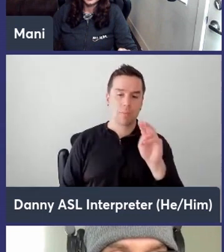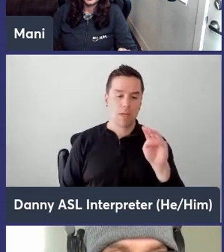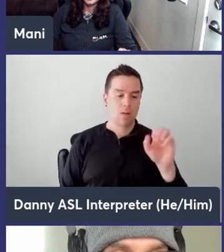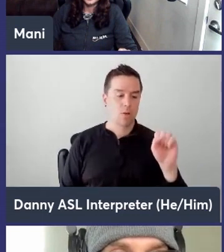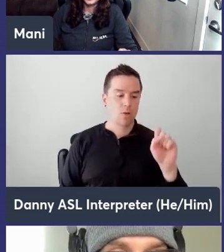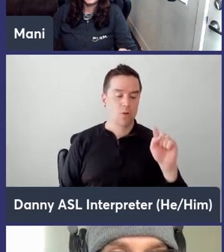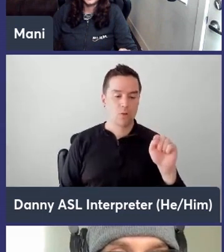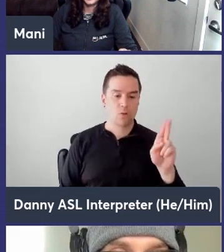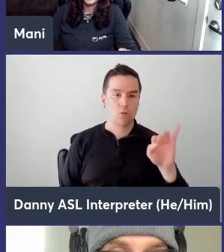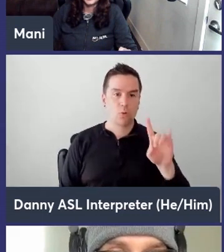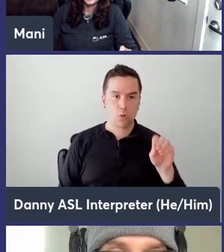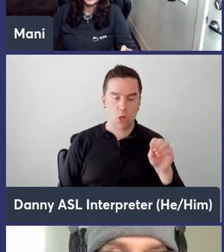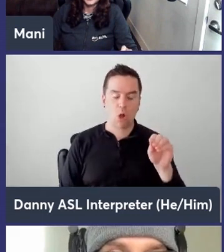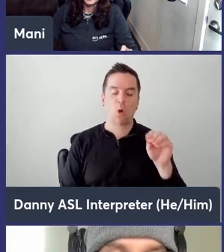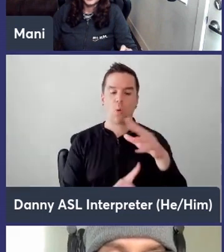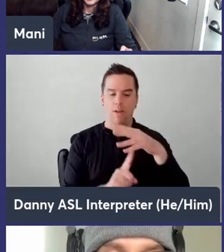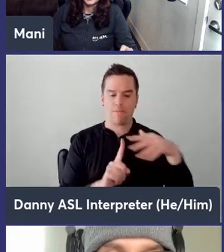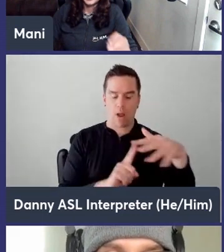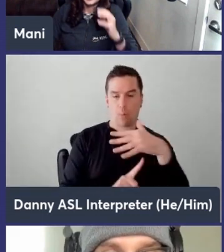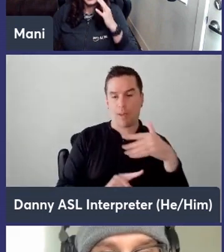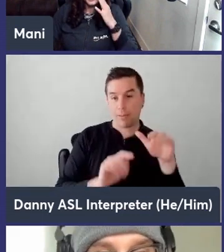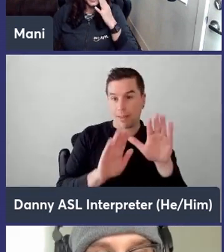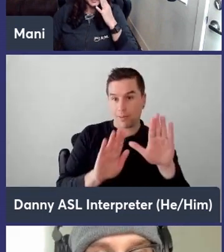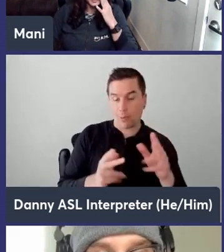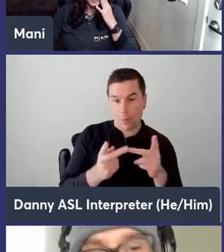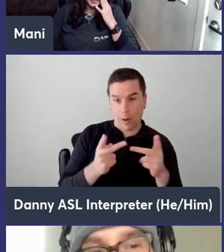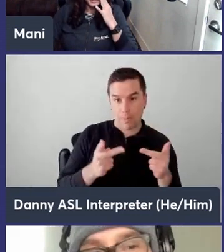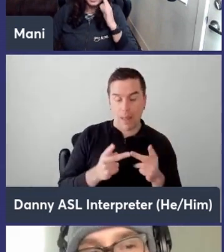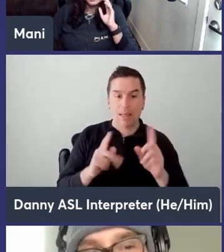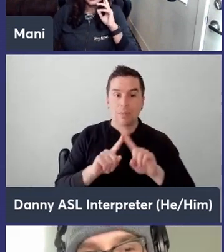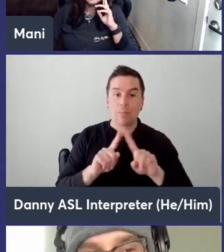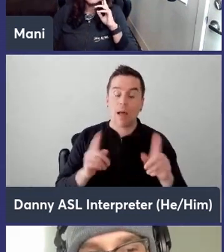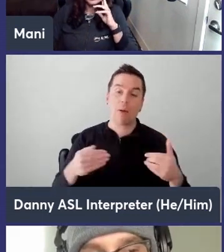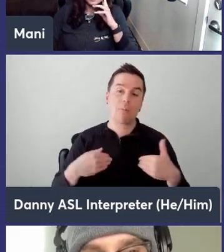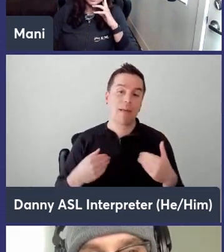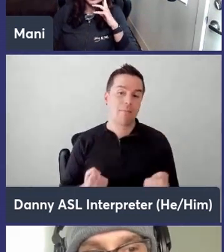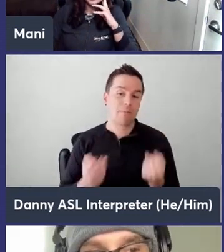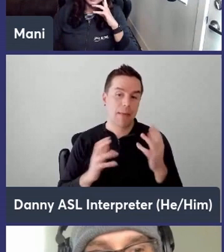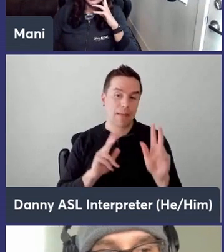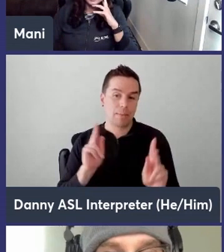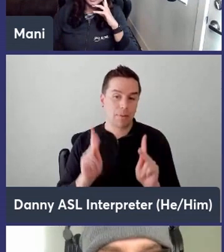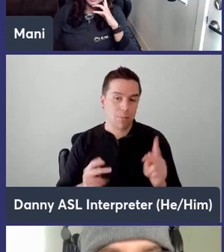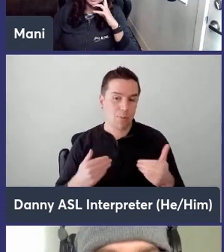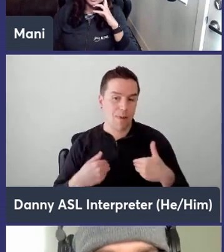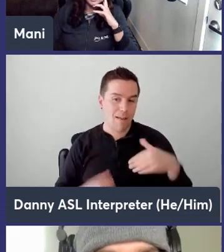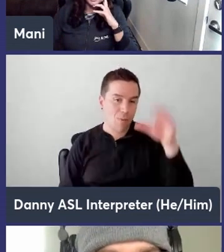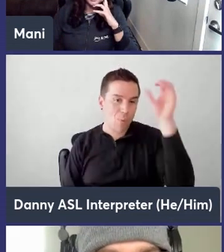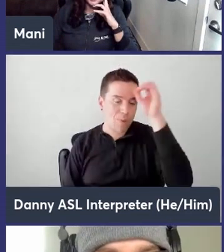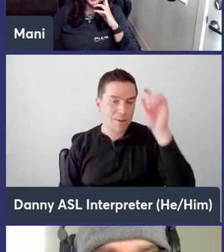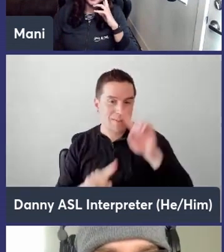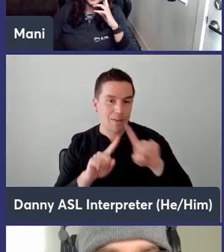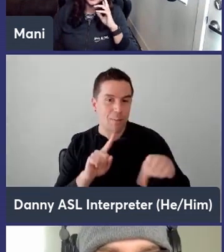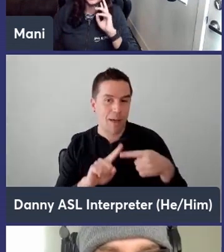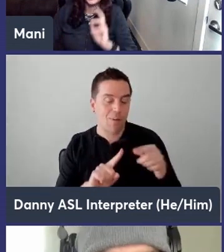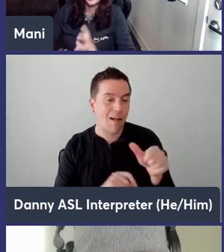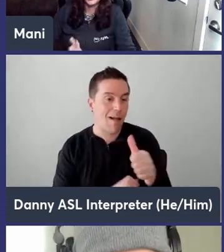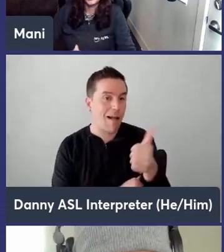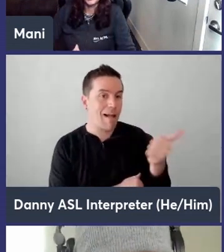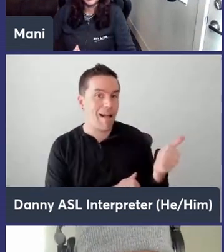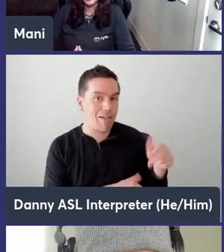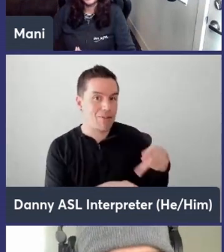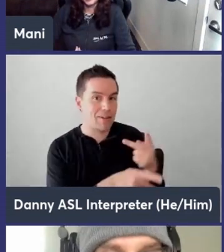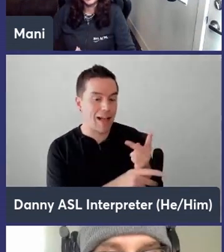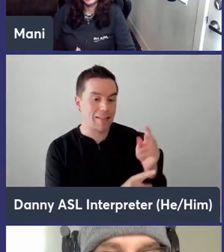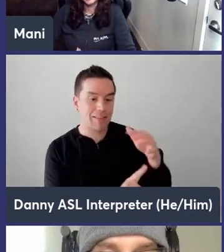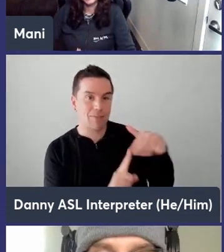me wrong, but we've got a lot of people that have a lot of opinions on other wonderful environments that they have grown to love